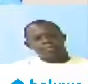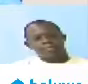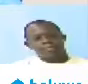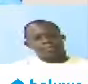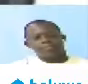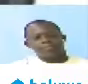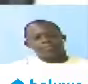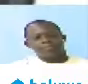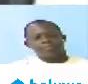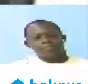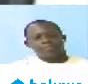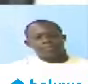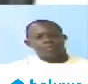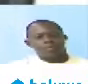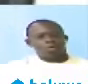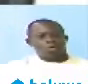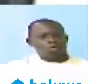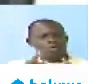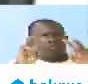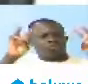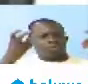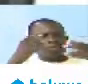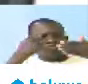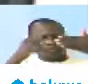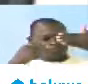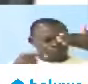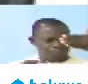On those topics.